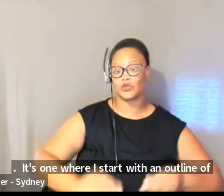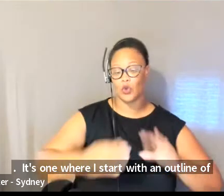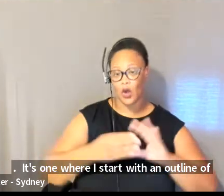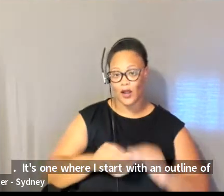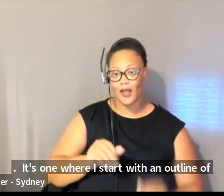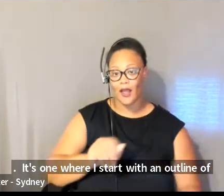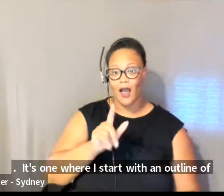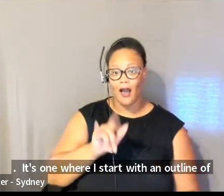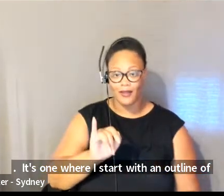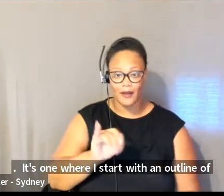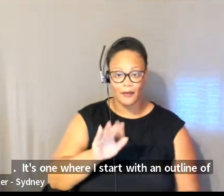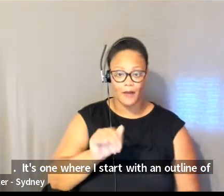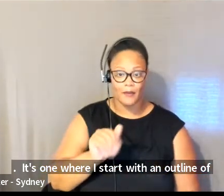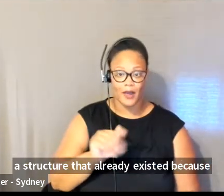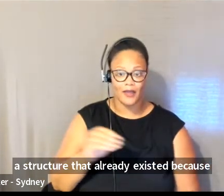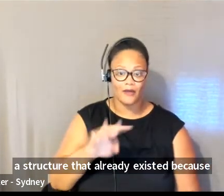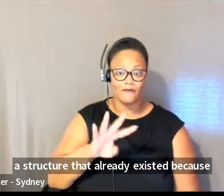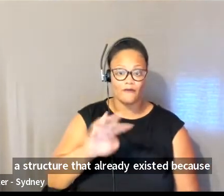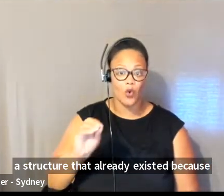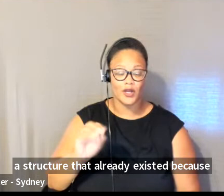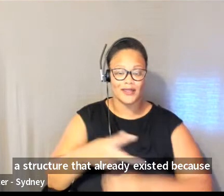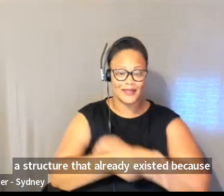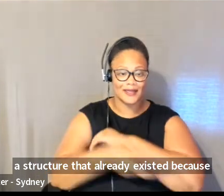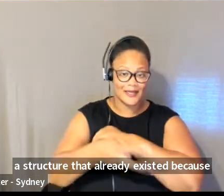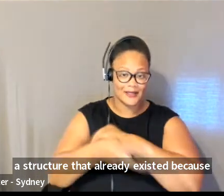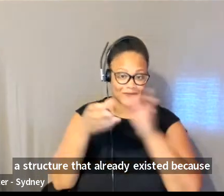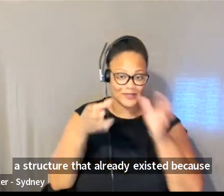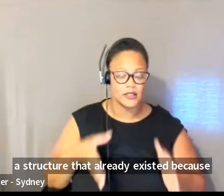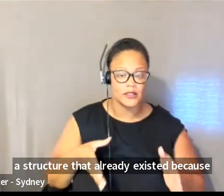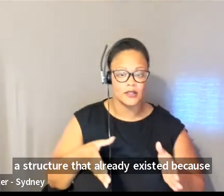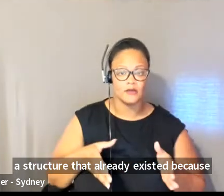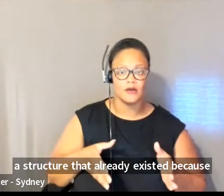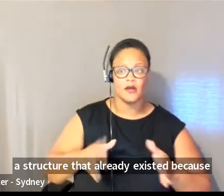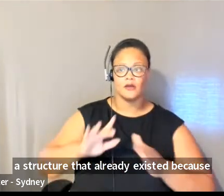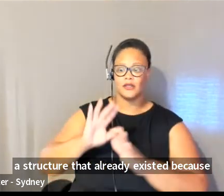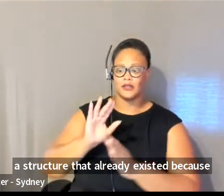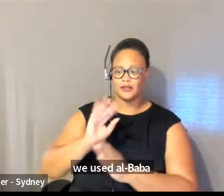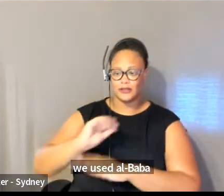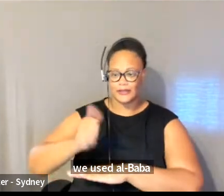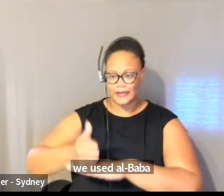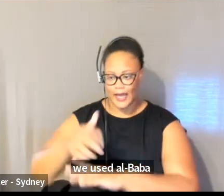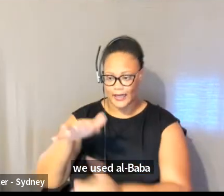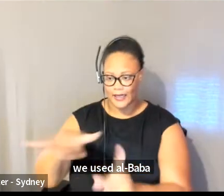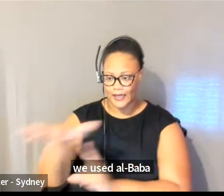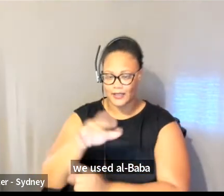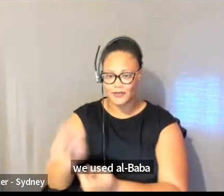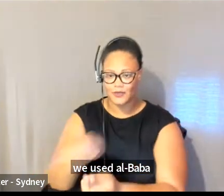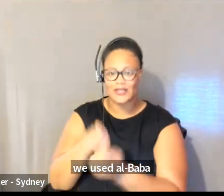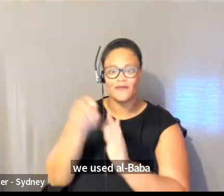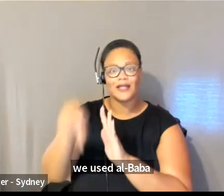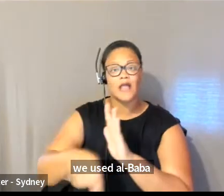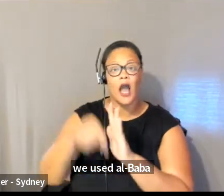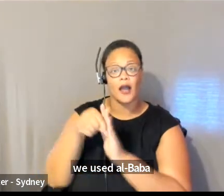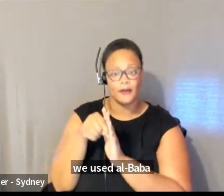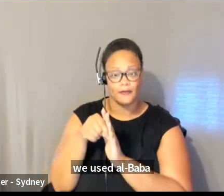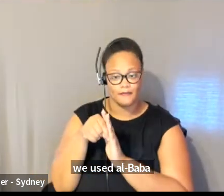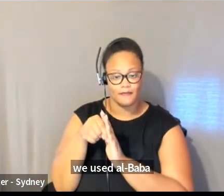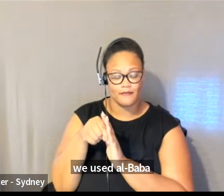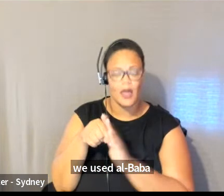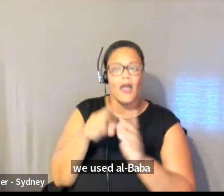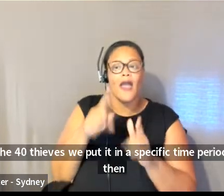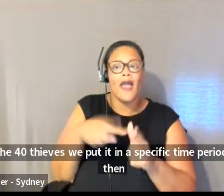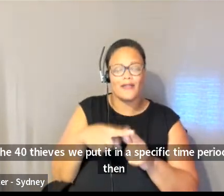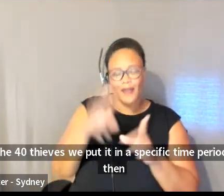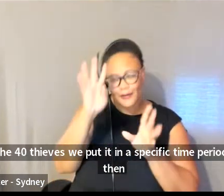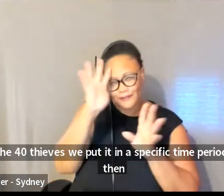40 Thieves. We put it in a specific time period. And then it was kind of, how do you want to change the tale? The